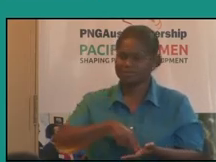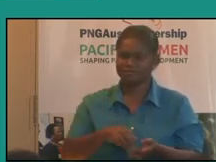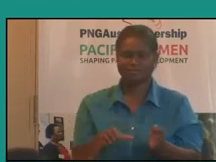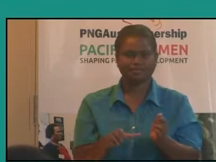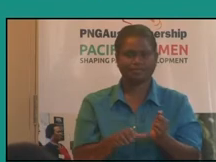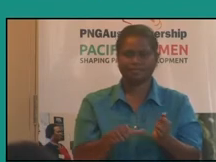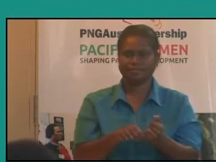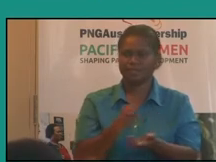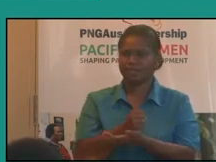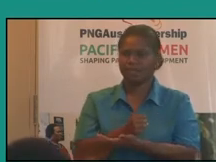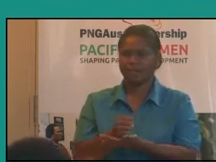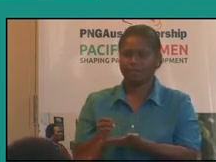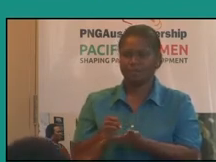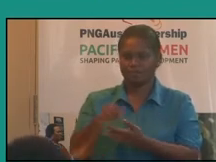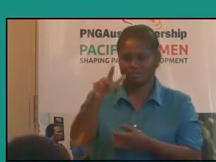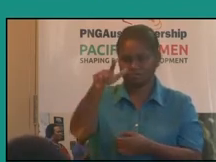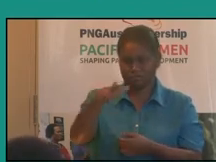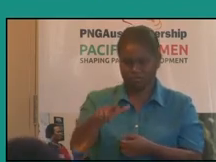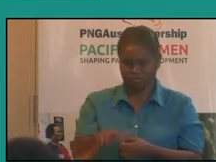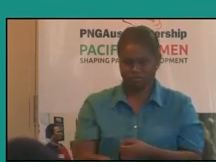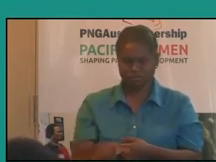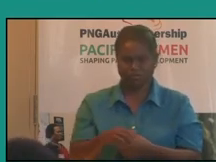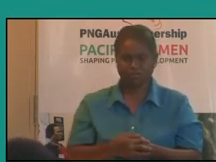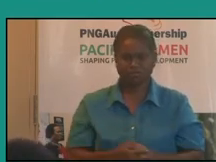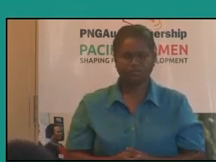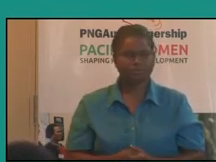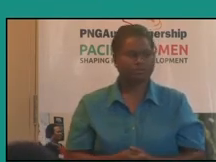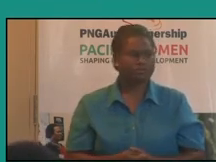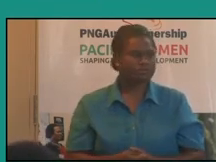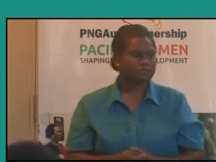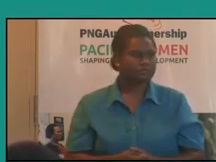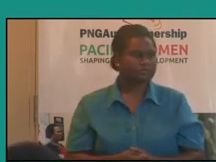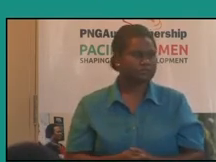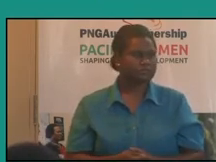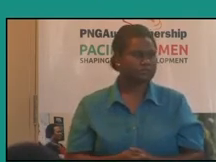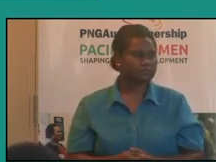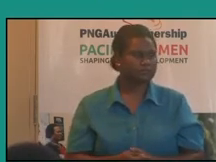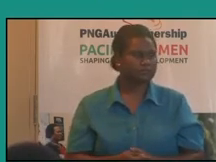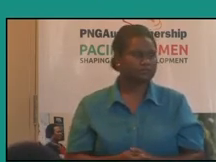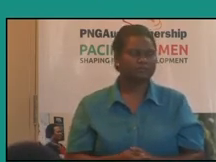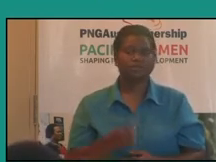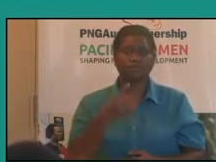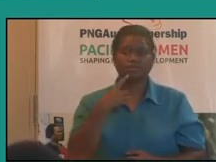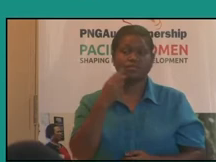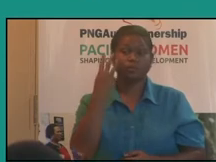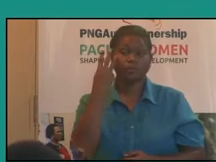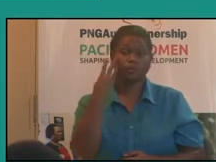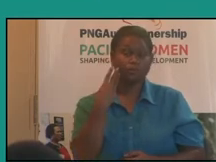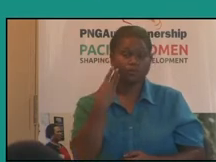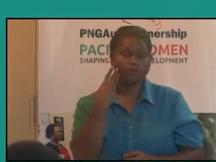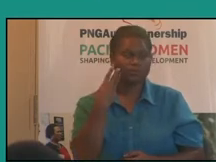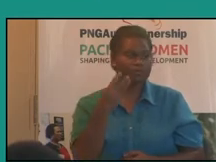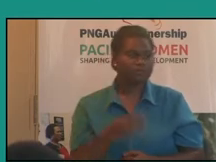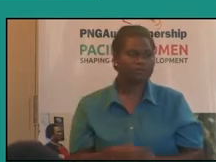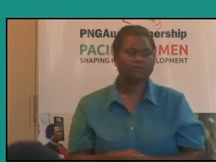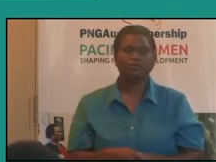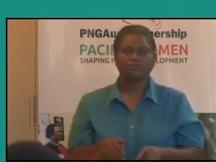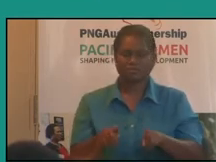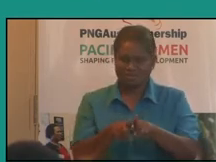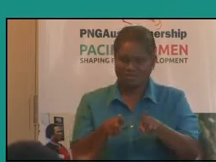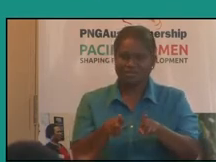even we can talk about, yes, women will run themselves. They can still be elected by the normal electoral